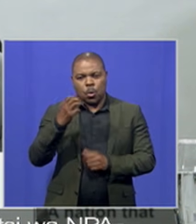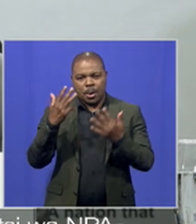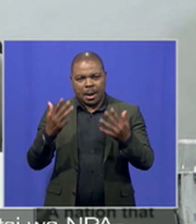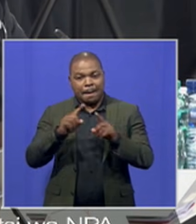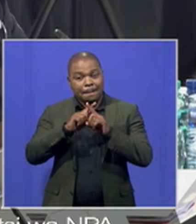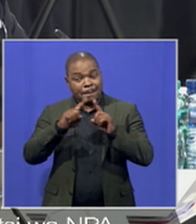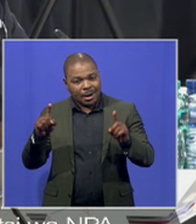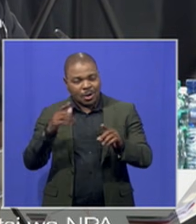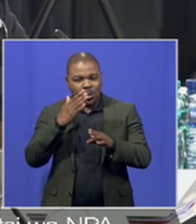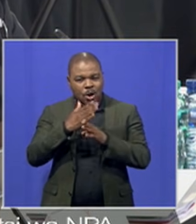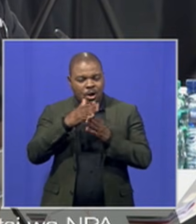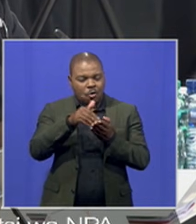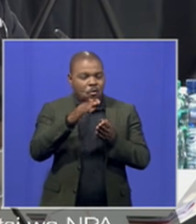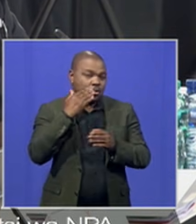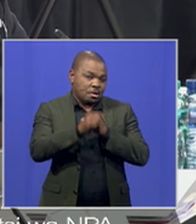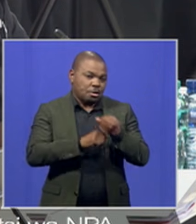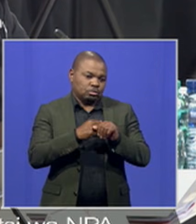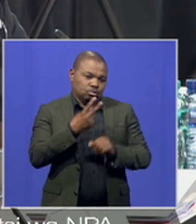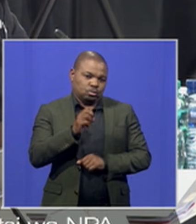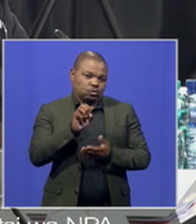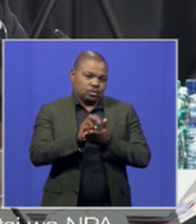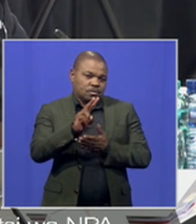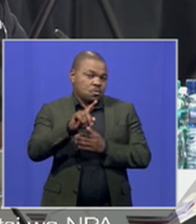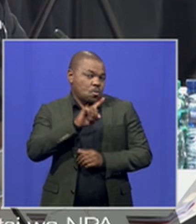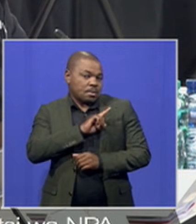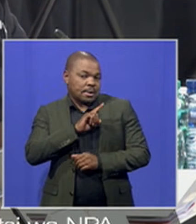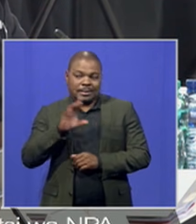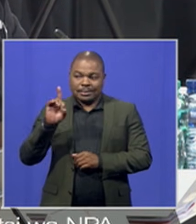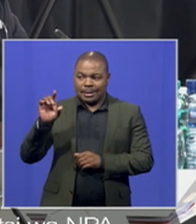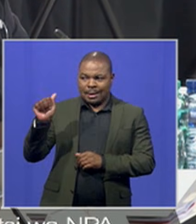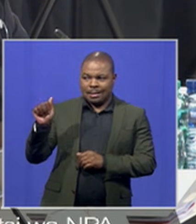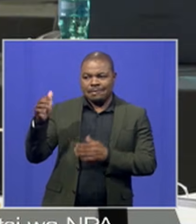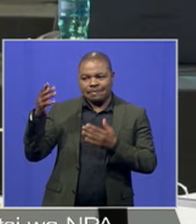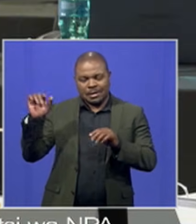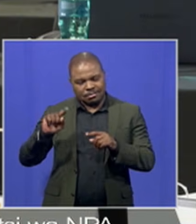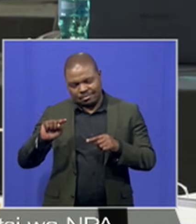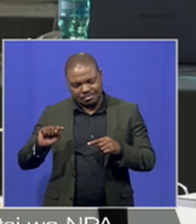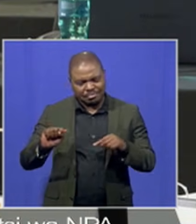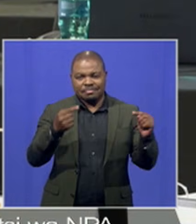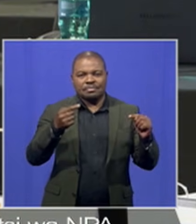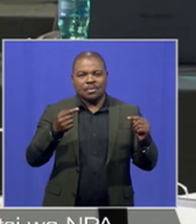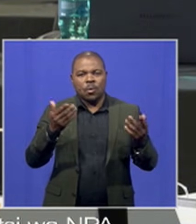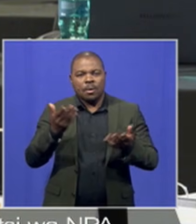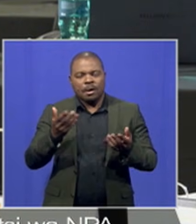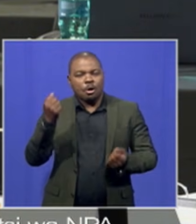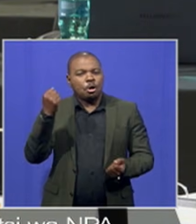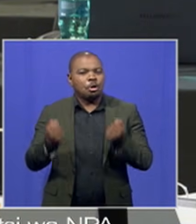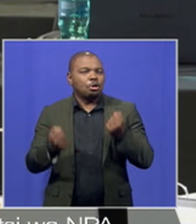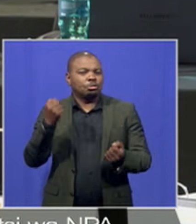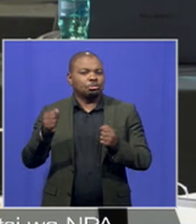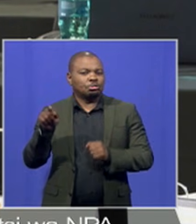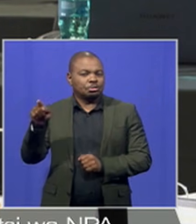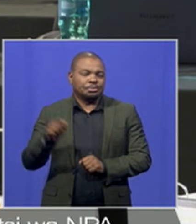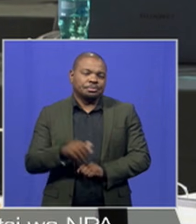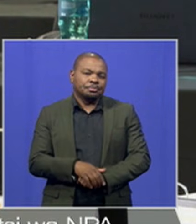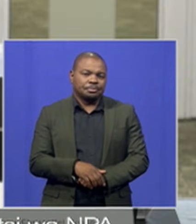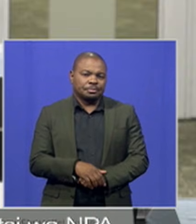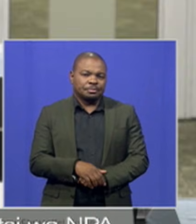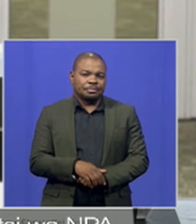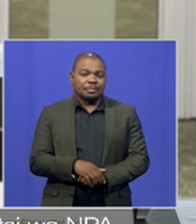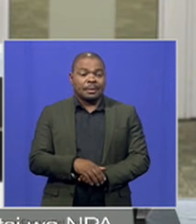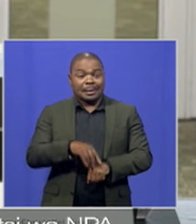fellwa ke mosebetsi ka 2012 ka mora hore Democratic Alliance e kenye kganyetso le khotleng la dinyewe kgahlano le yena.